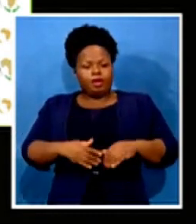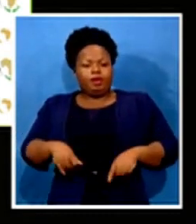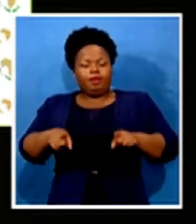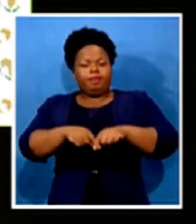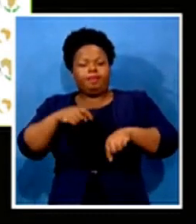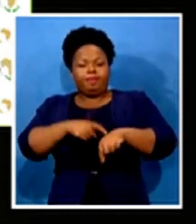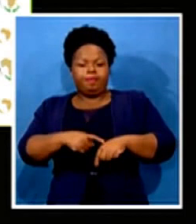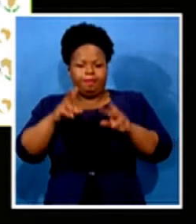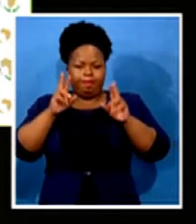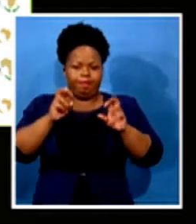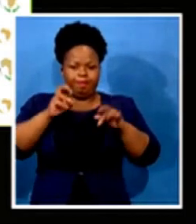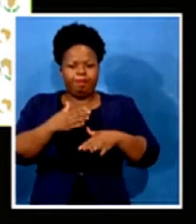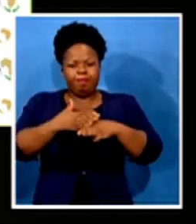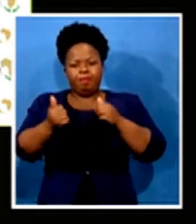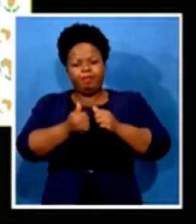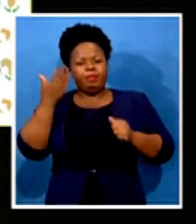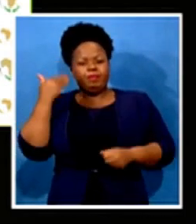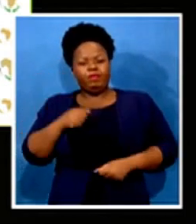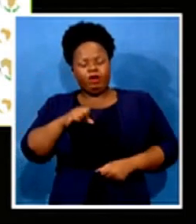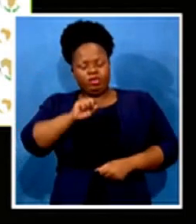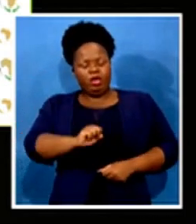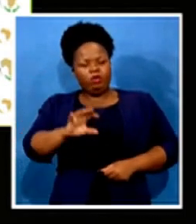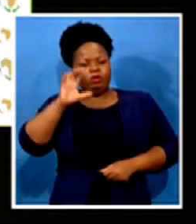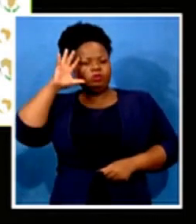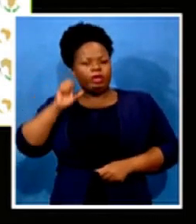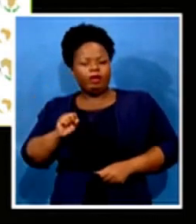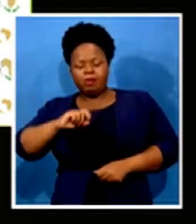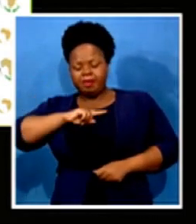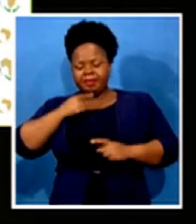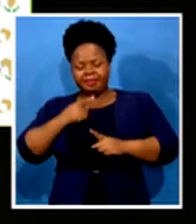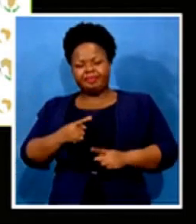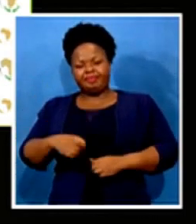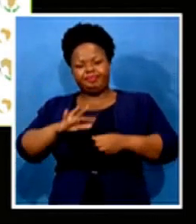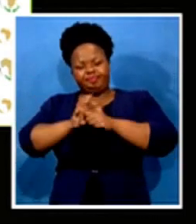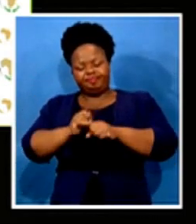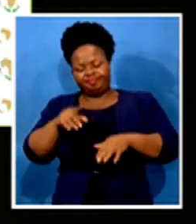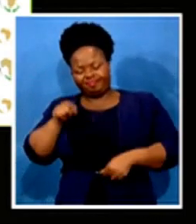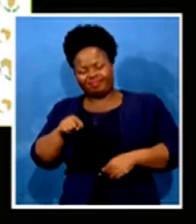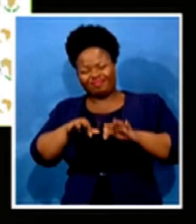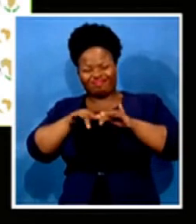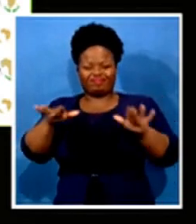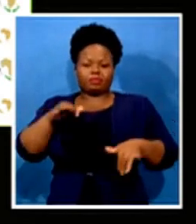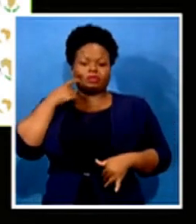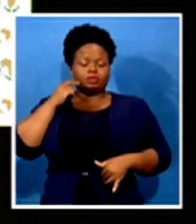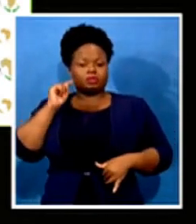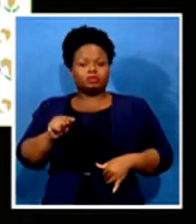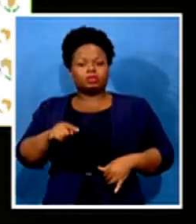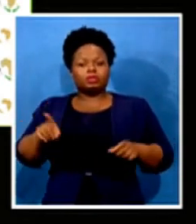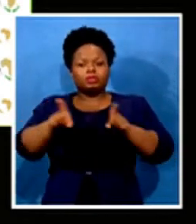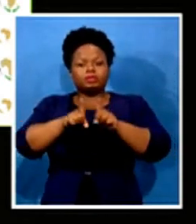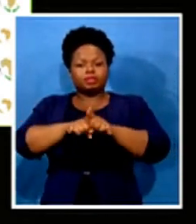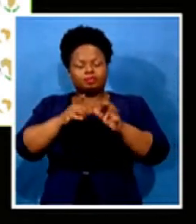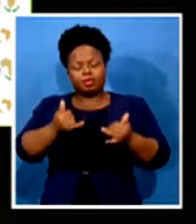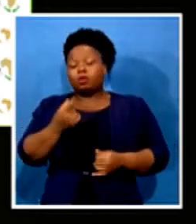South Sudan, that the pandemic is in the community. Community transmission is vast, and the only way that we can protect